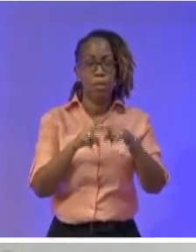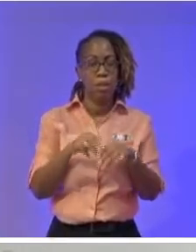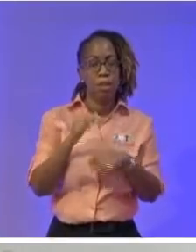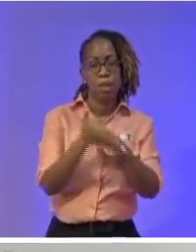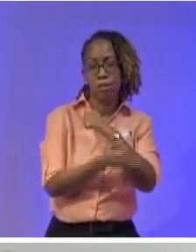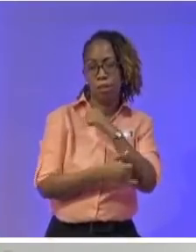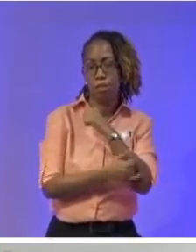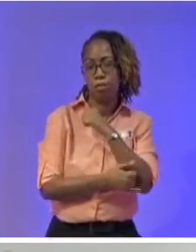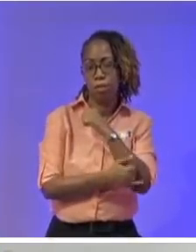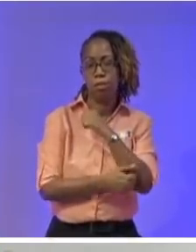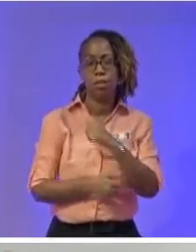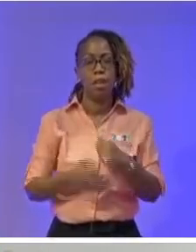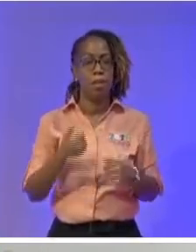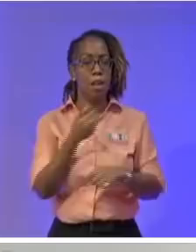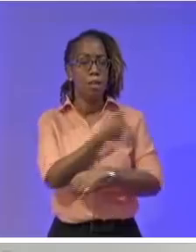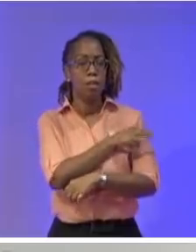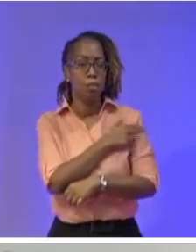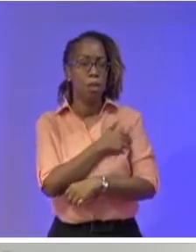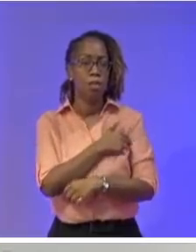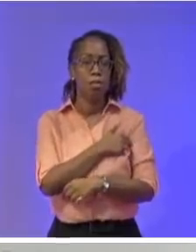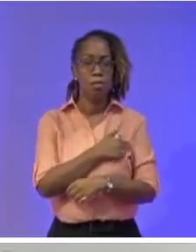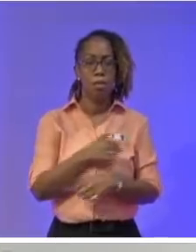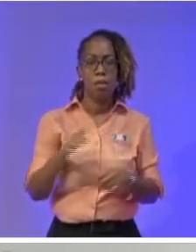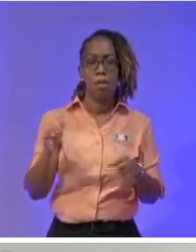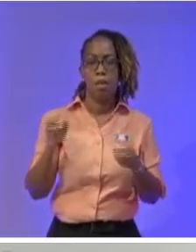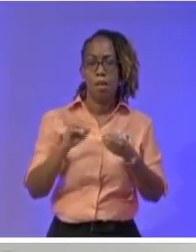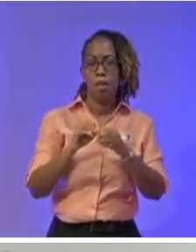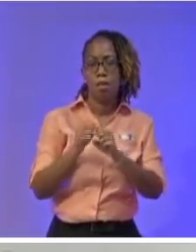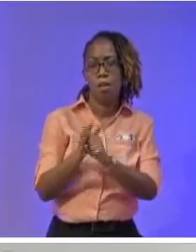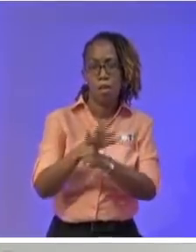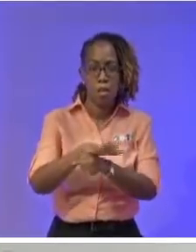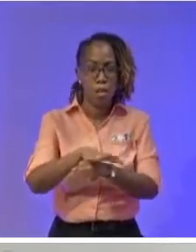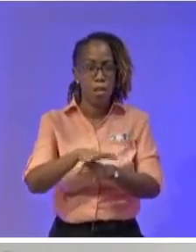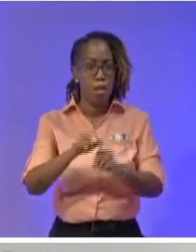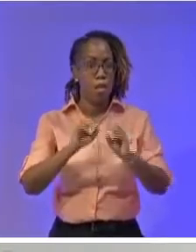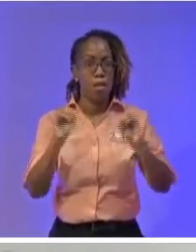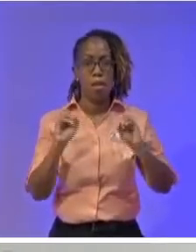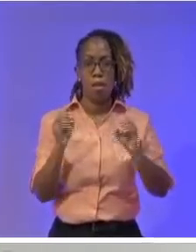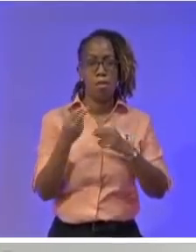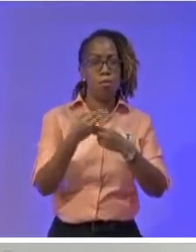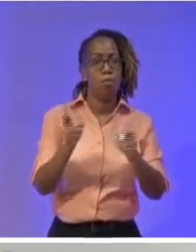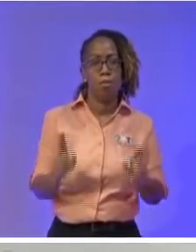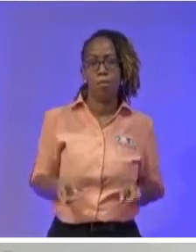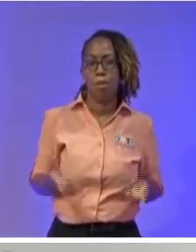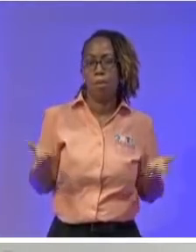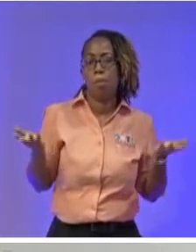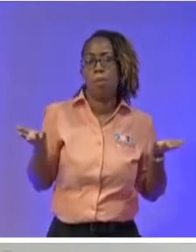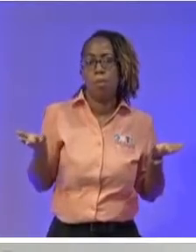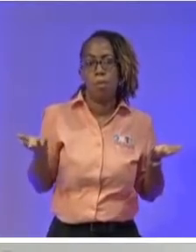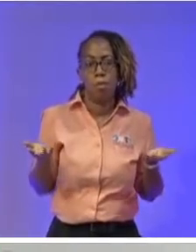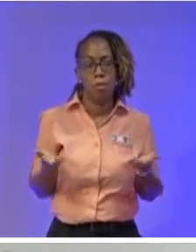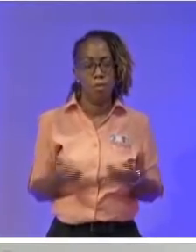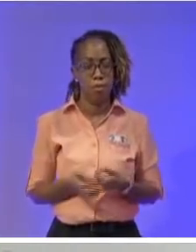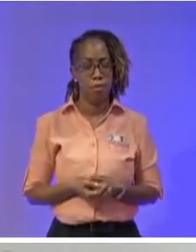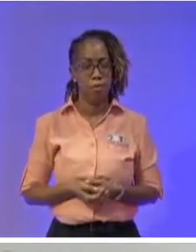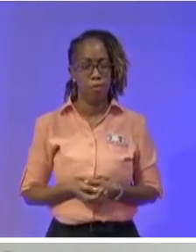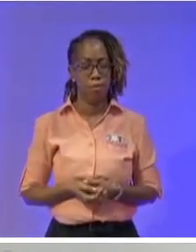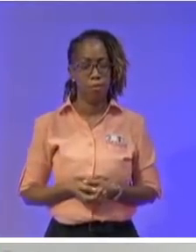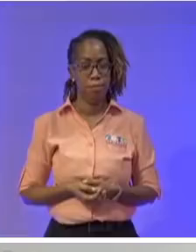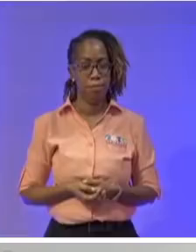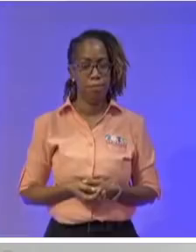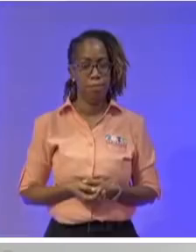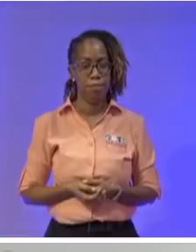that don't have room. CNN reported this morning a 50% increase